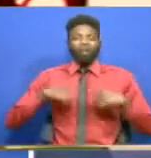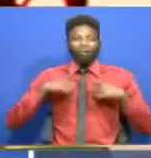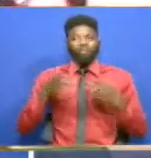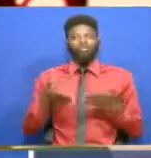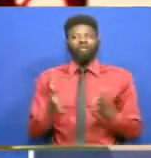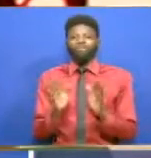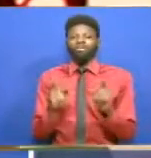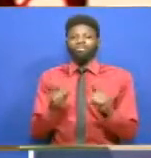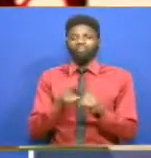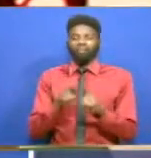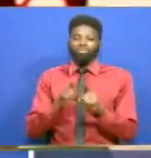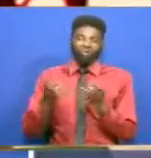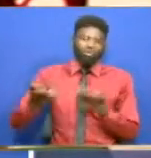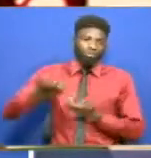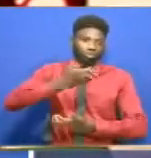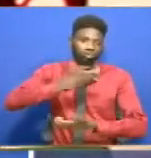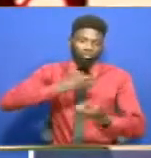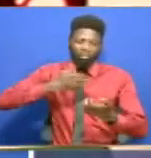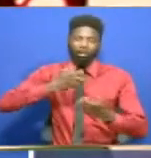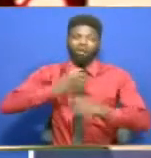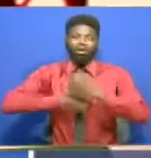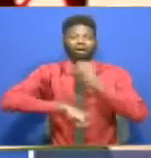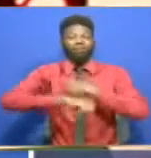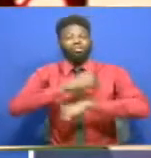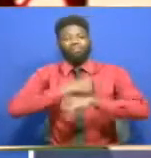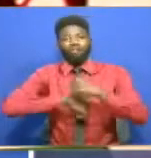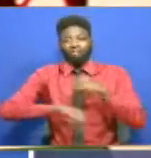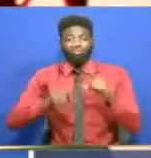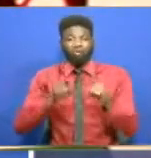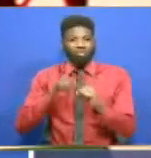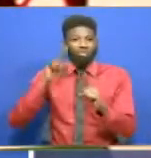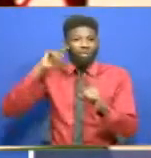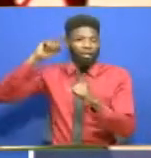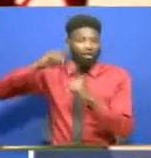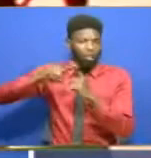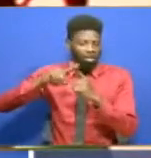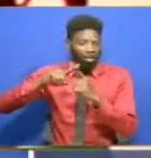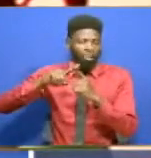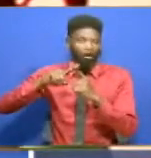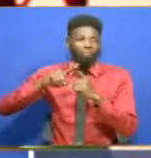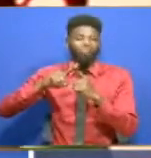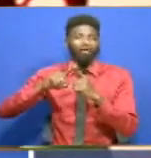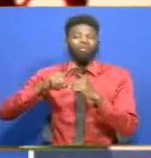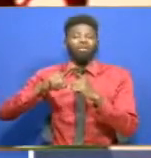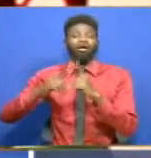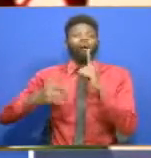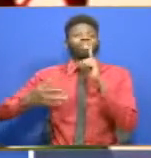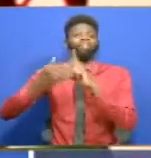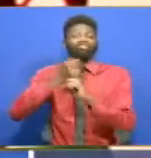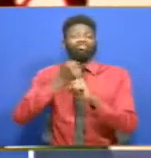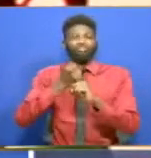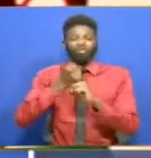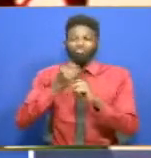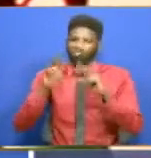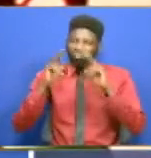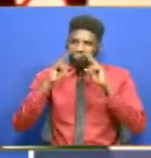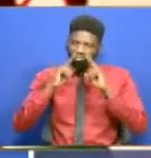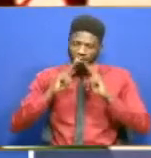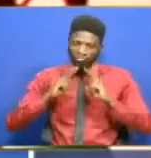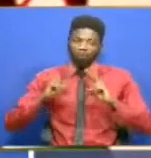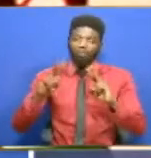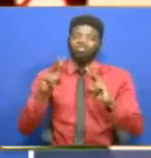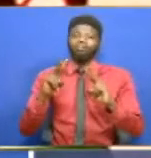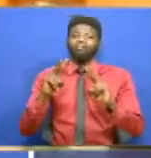activities, hence undermining efforts to realize the goal of creating a conflict free, integrated and